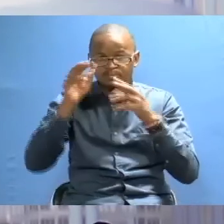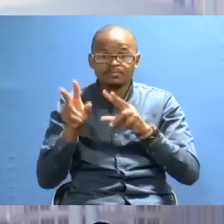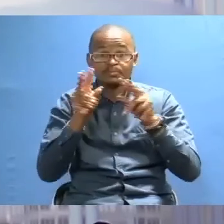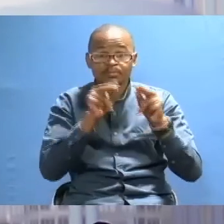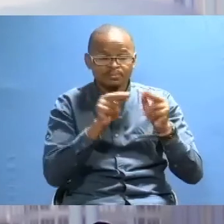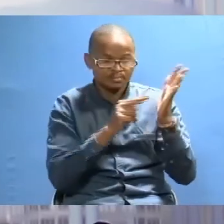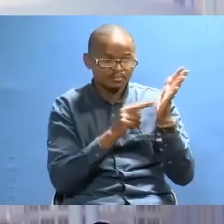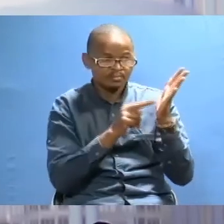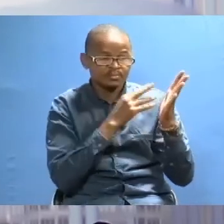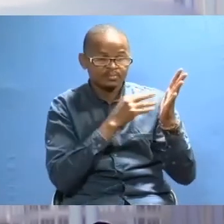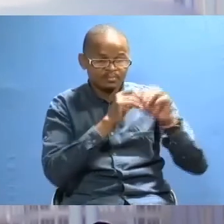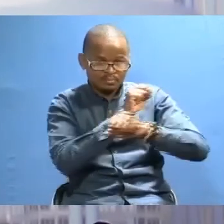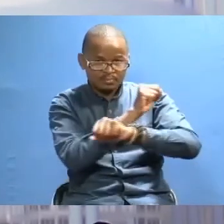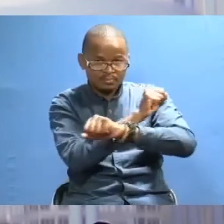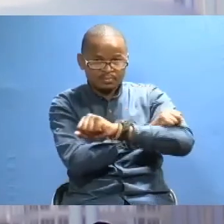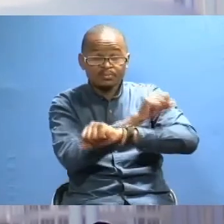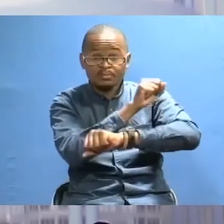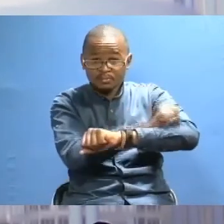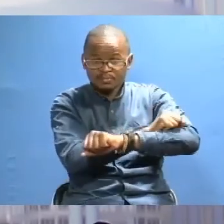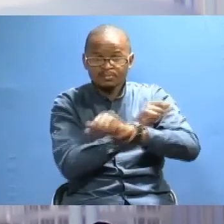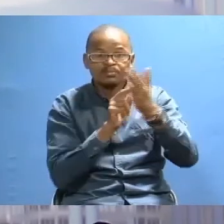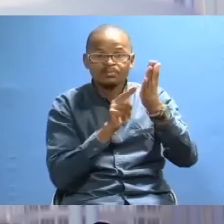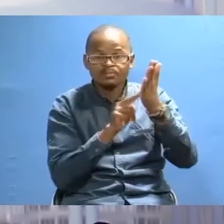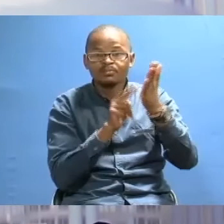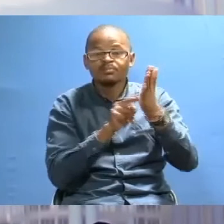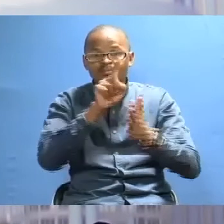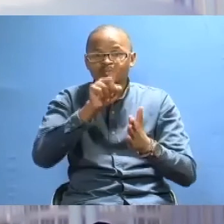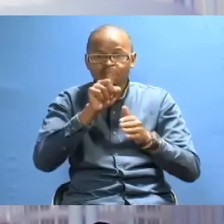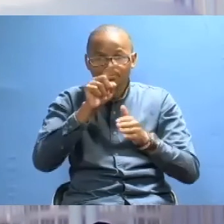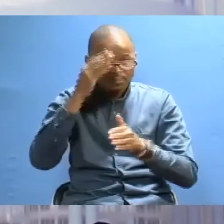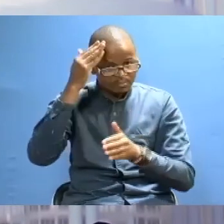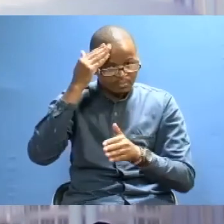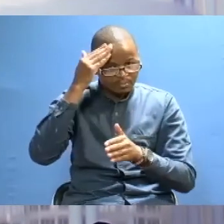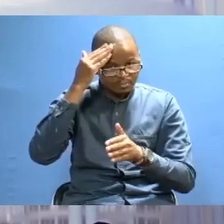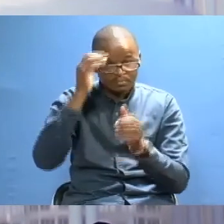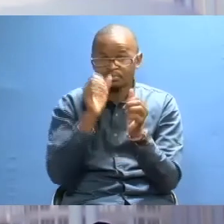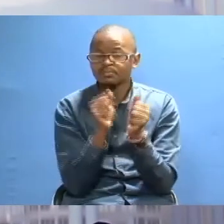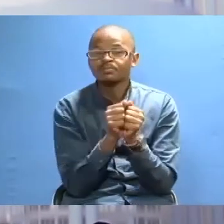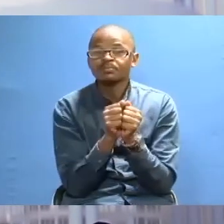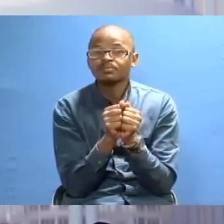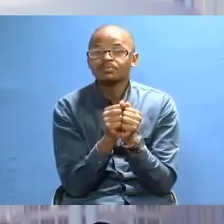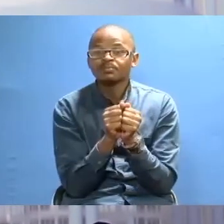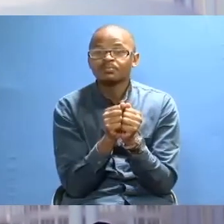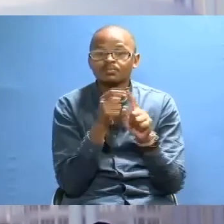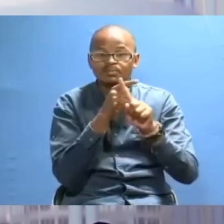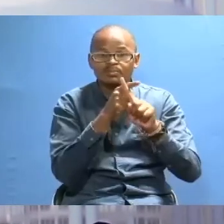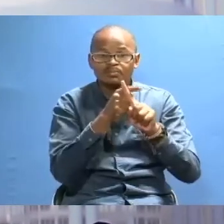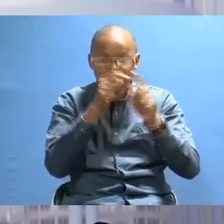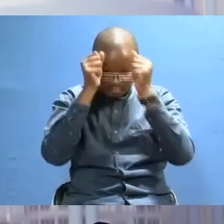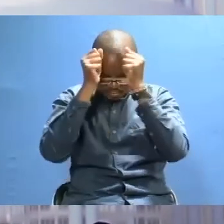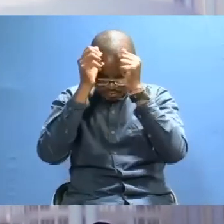common units and school common units, which you can familiarize yourself with from